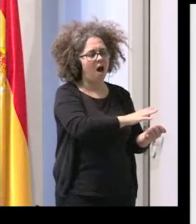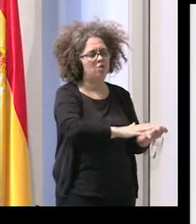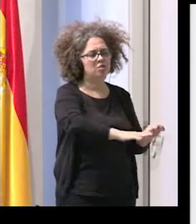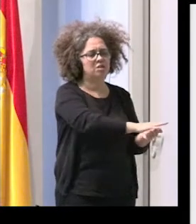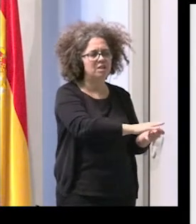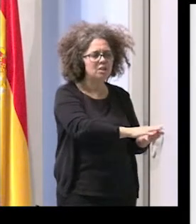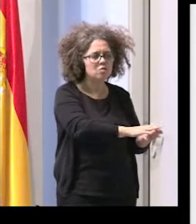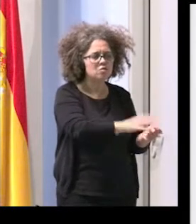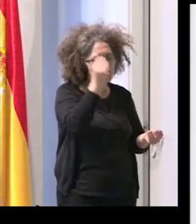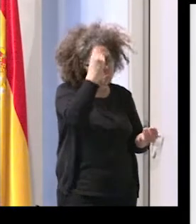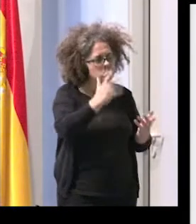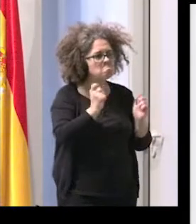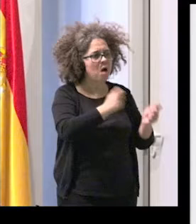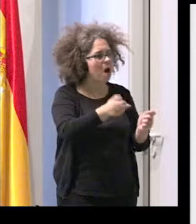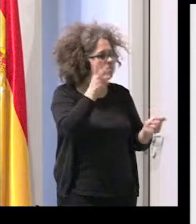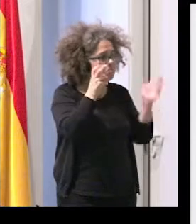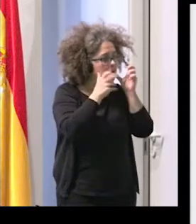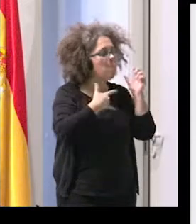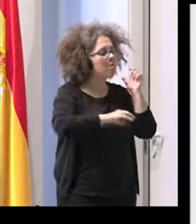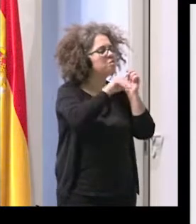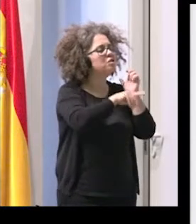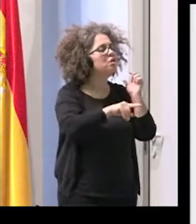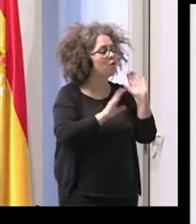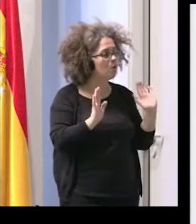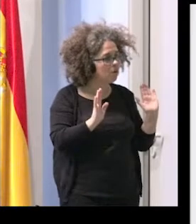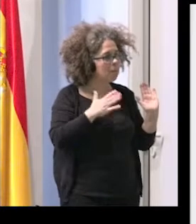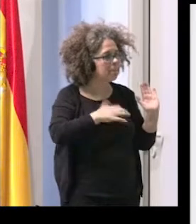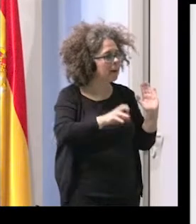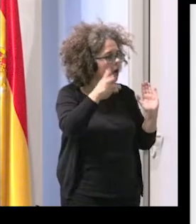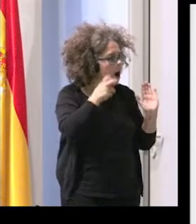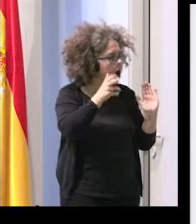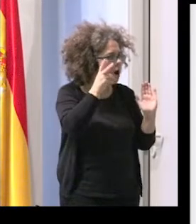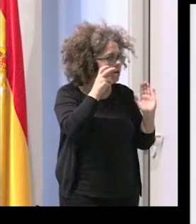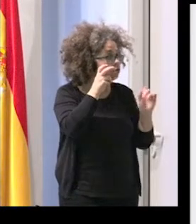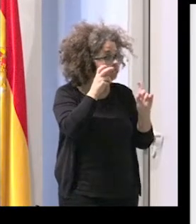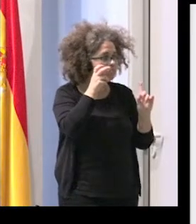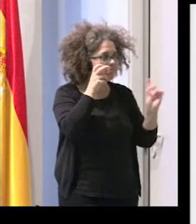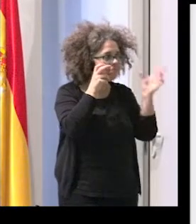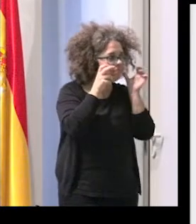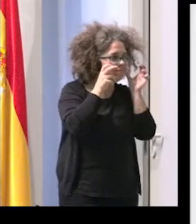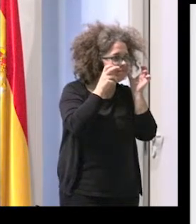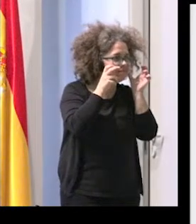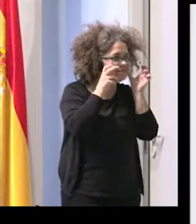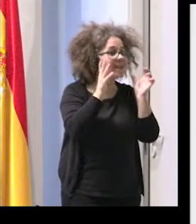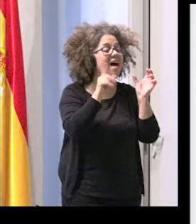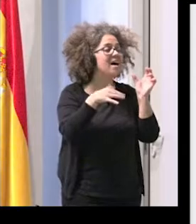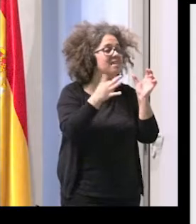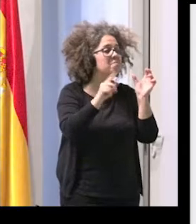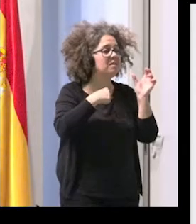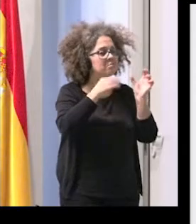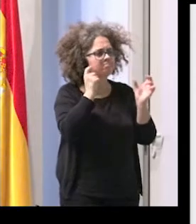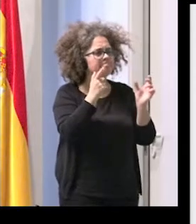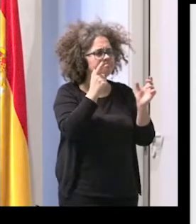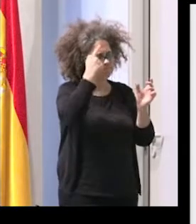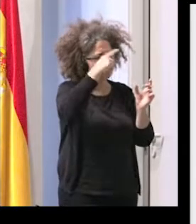binaural hearing so that they can hear in all directions in space. They can distinguish between these sounds by where